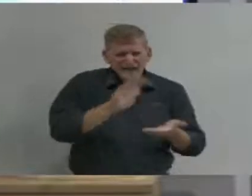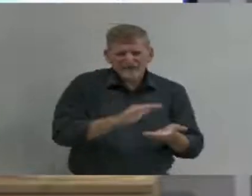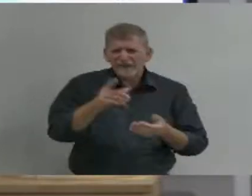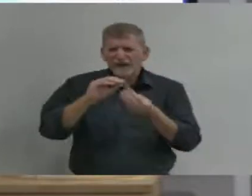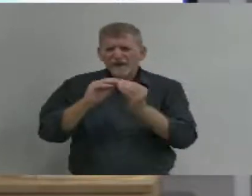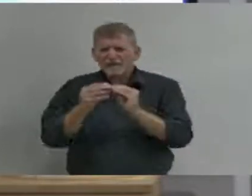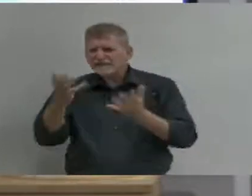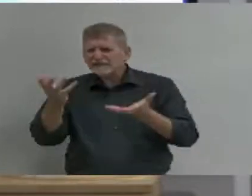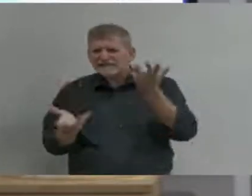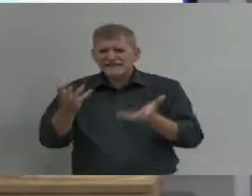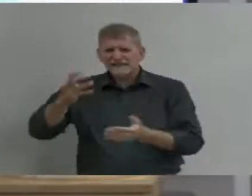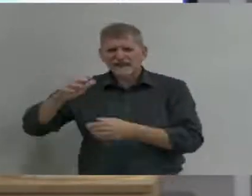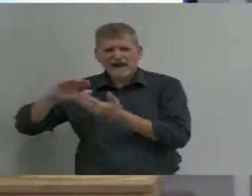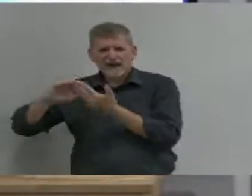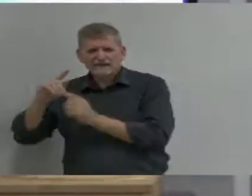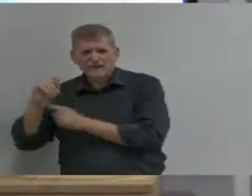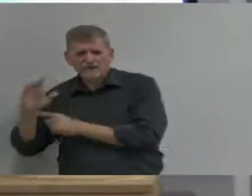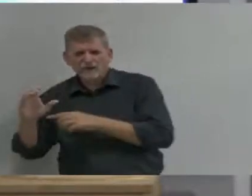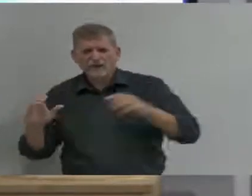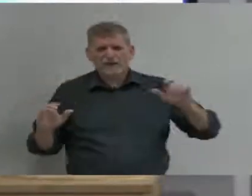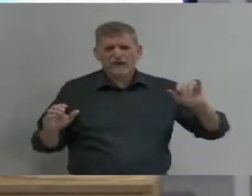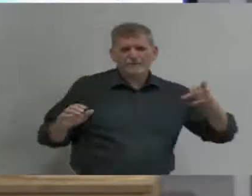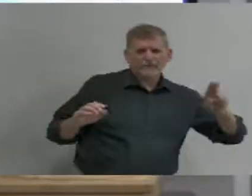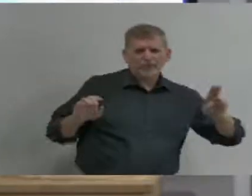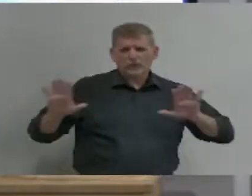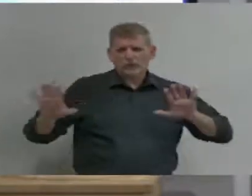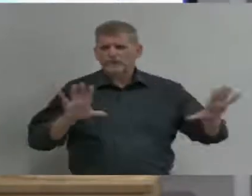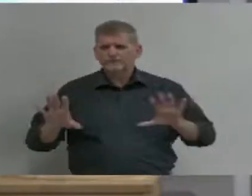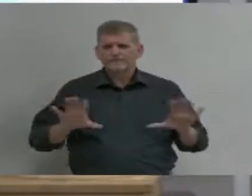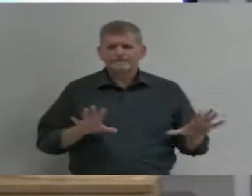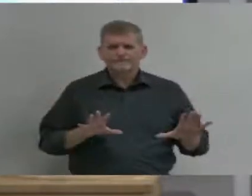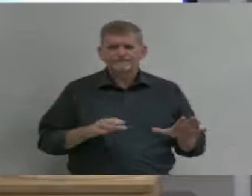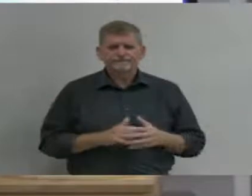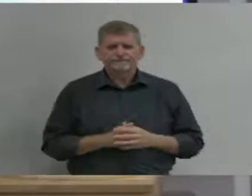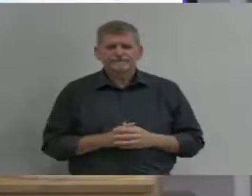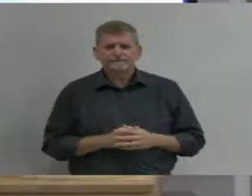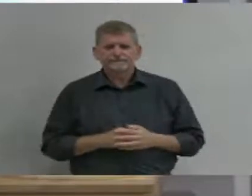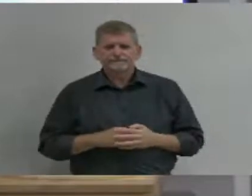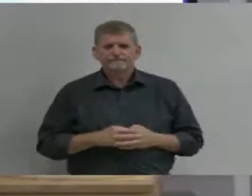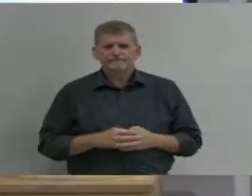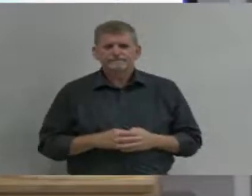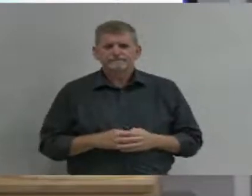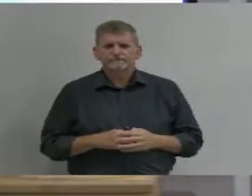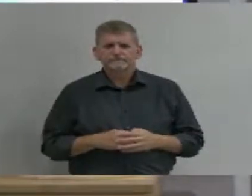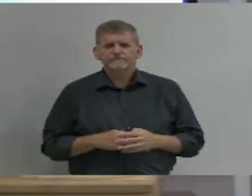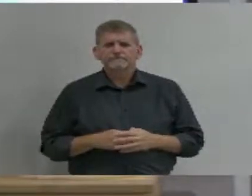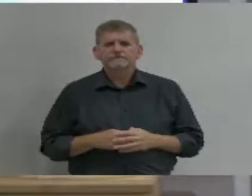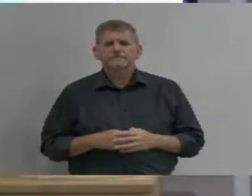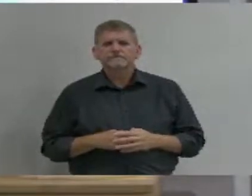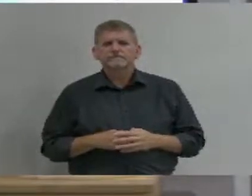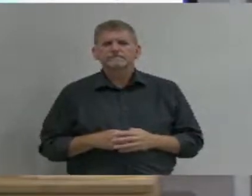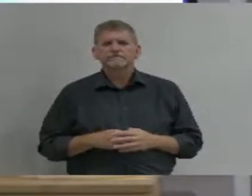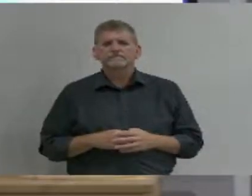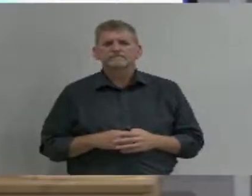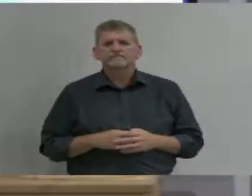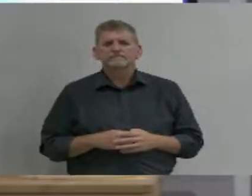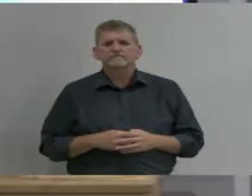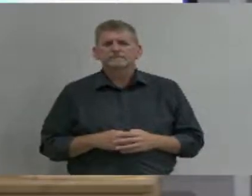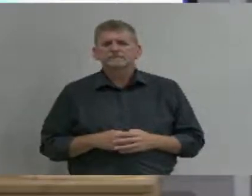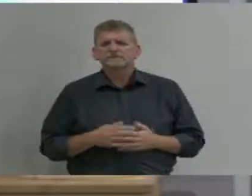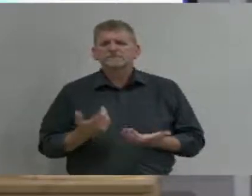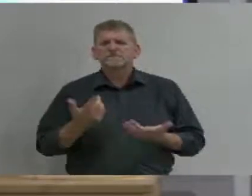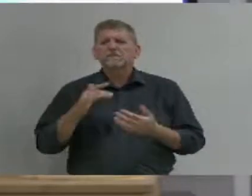and add it to our normal Tippecanoe County population? Just a statistics question for you. Yeah. From the